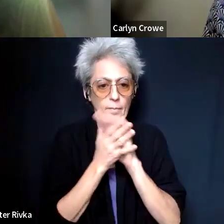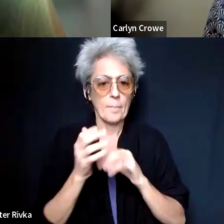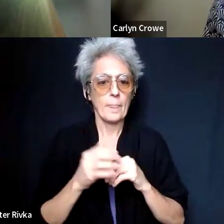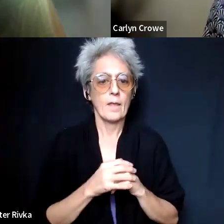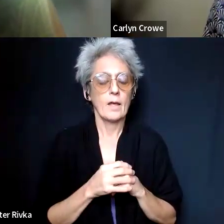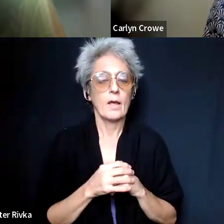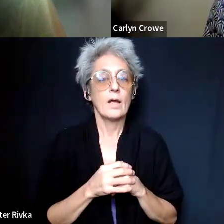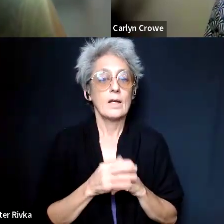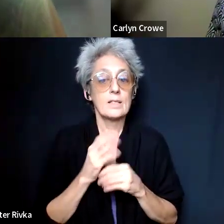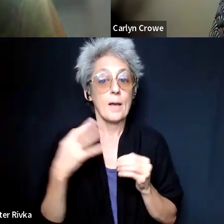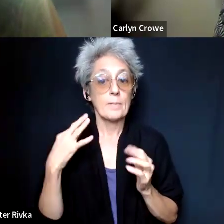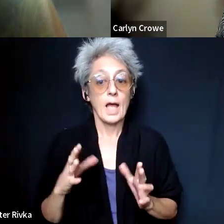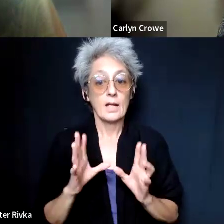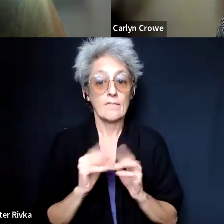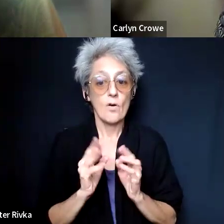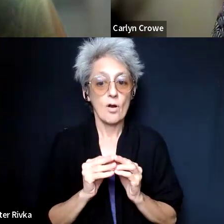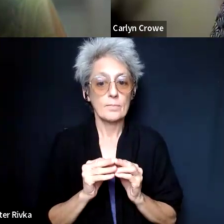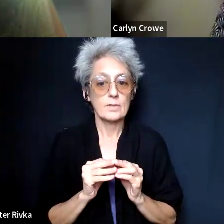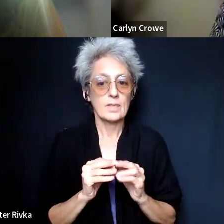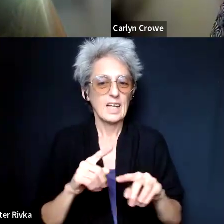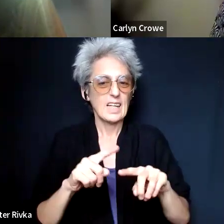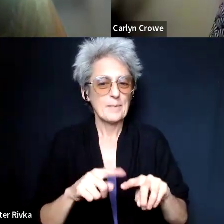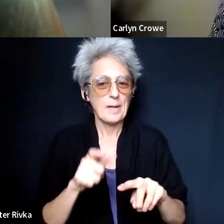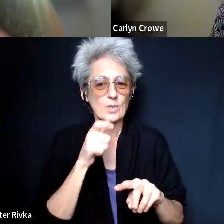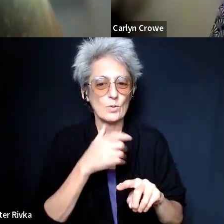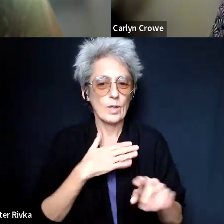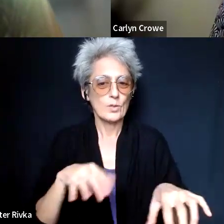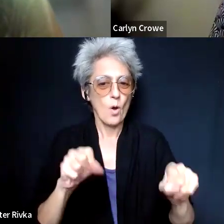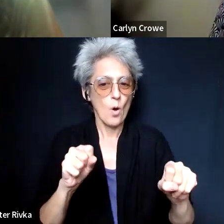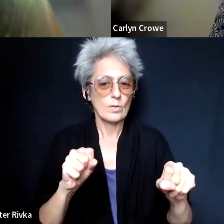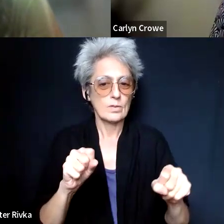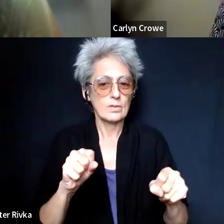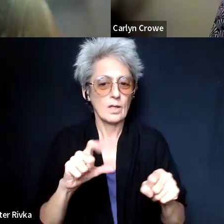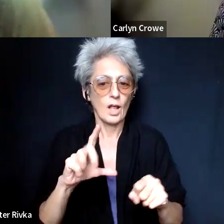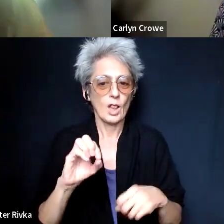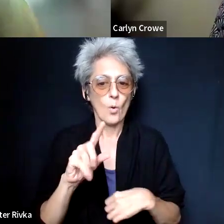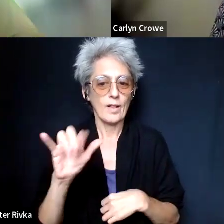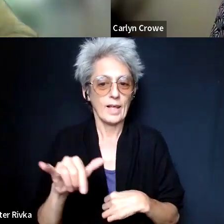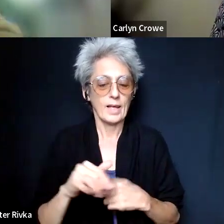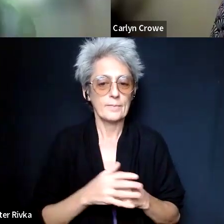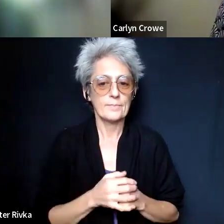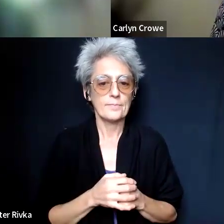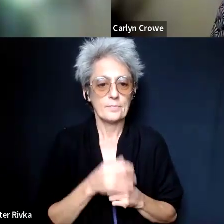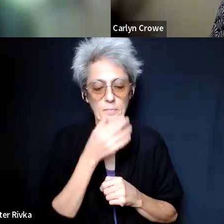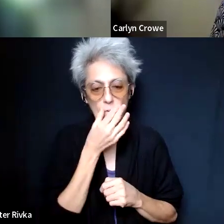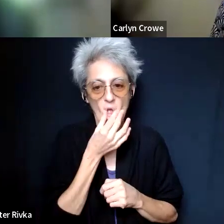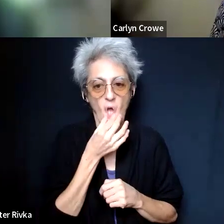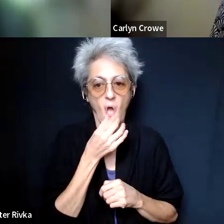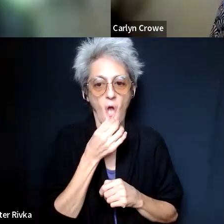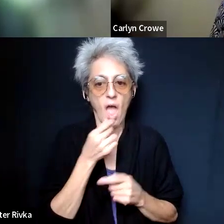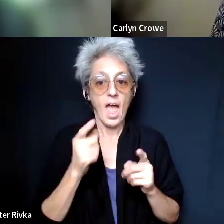candidate forums, it really depended on who was willing to host it locally. So it just happened that, your